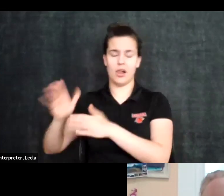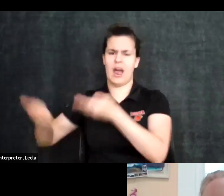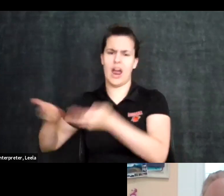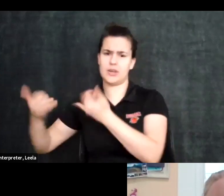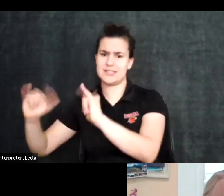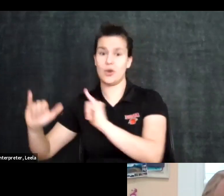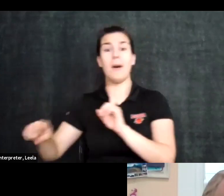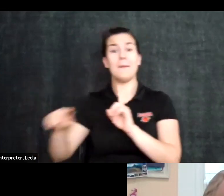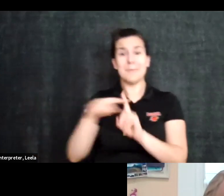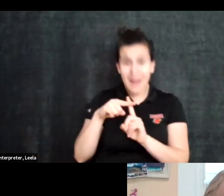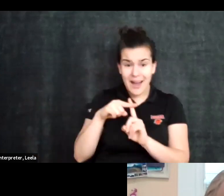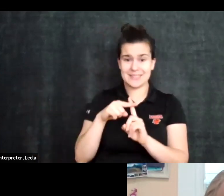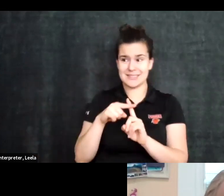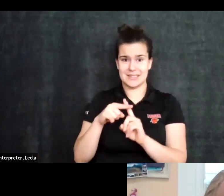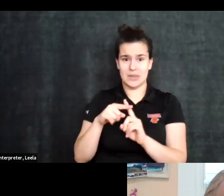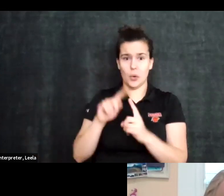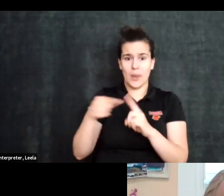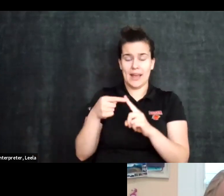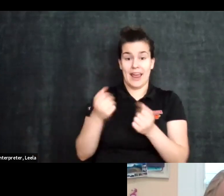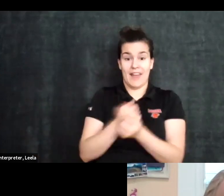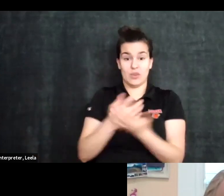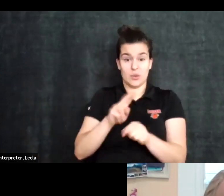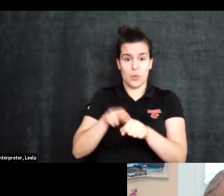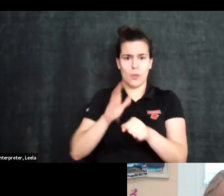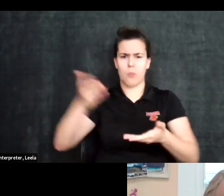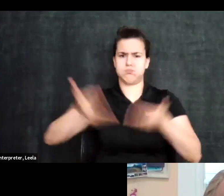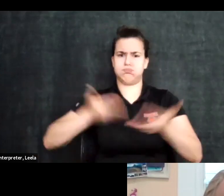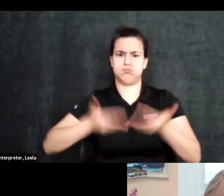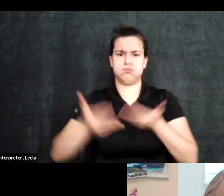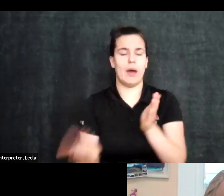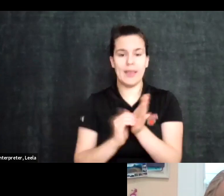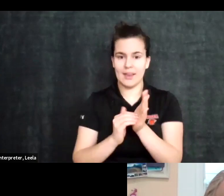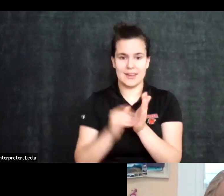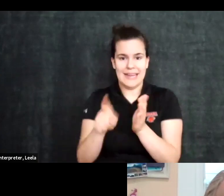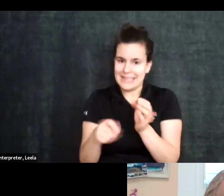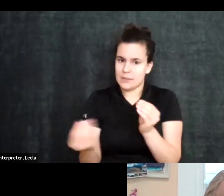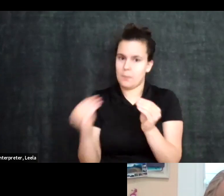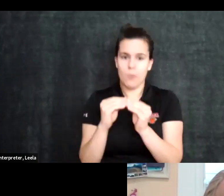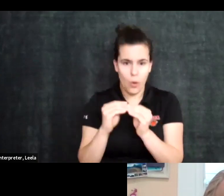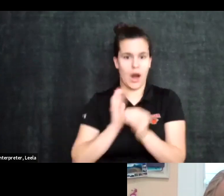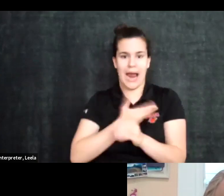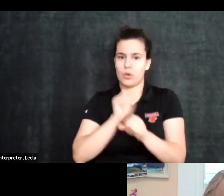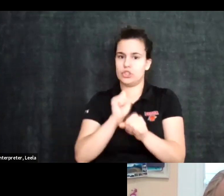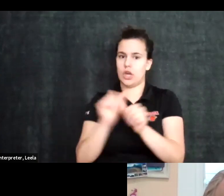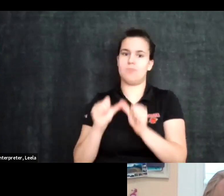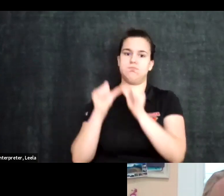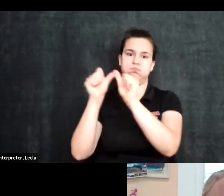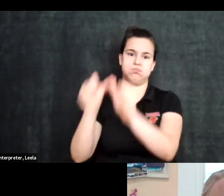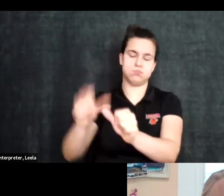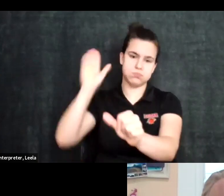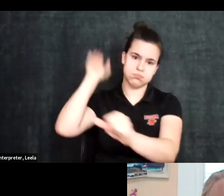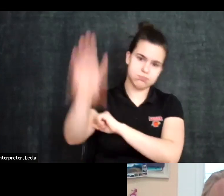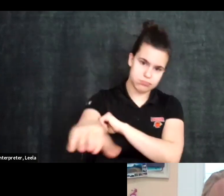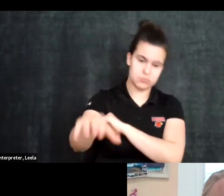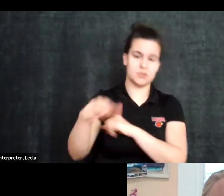to come. So everything is cyclical. So once we get past the current issues, the petrochemical and